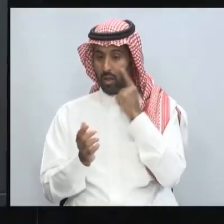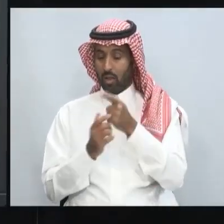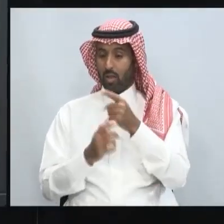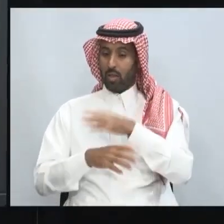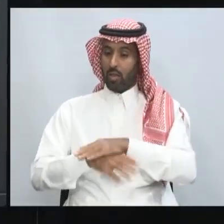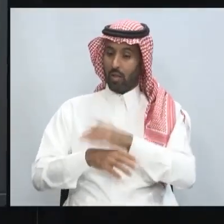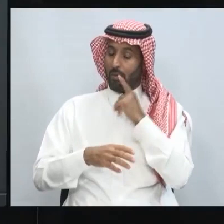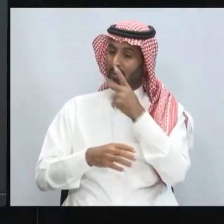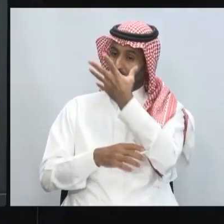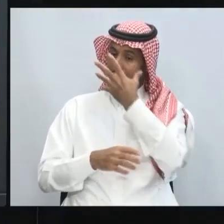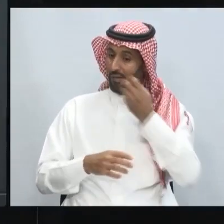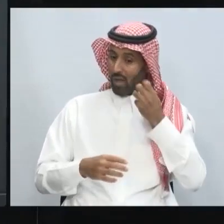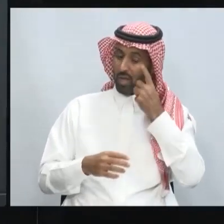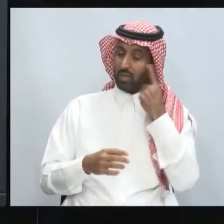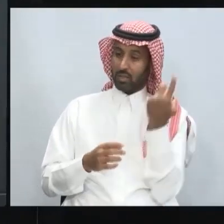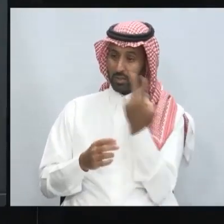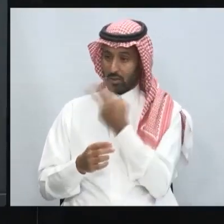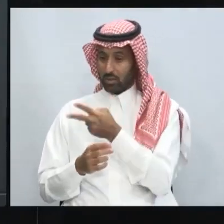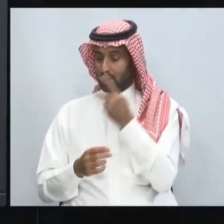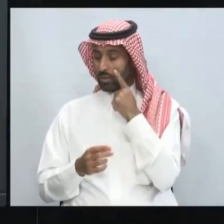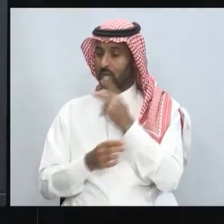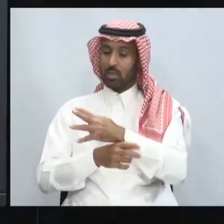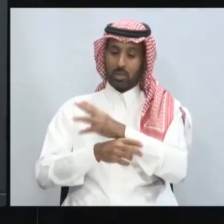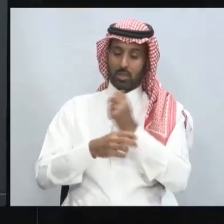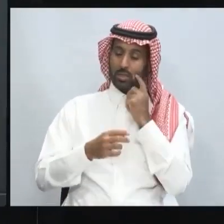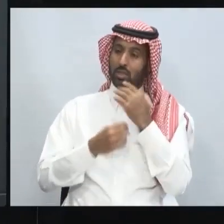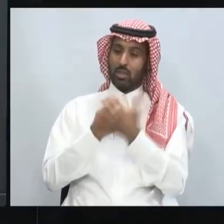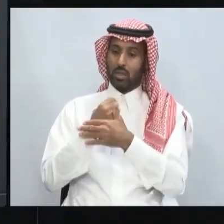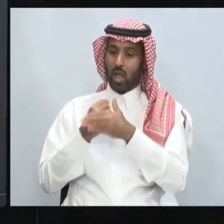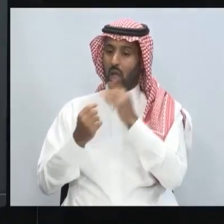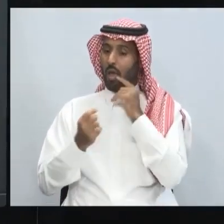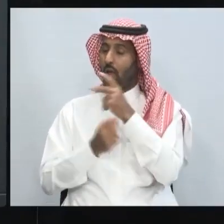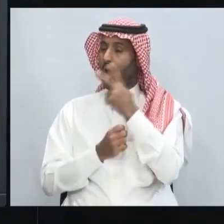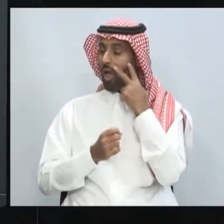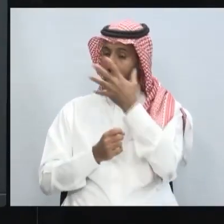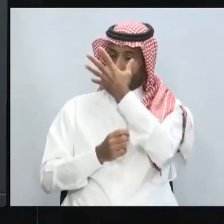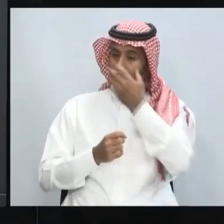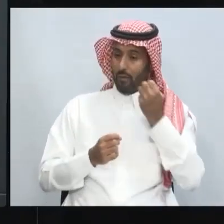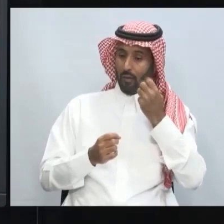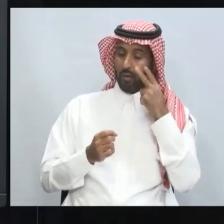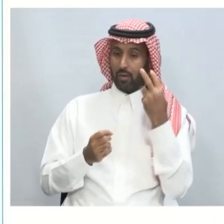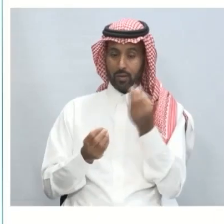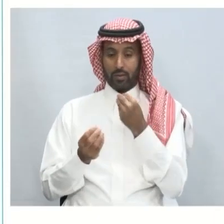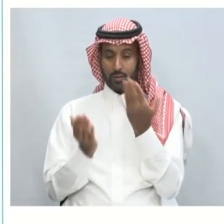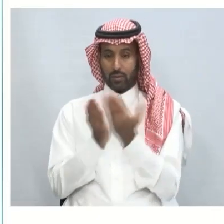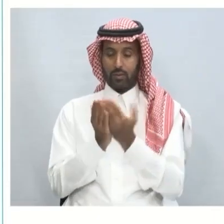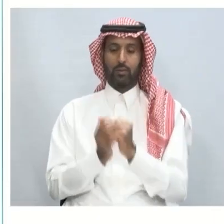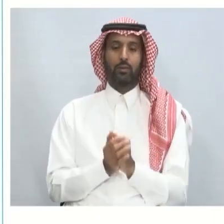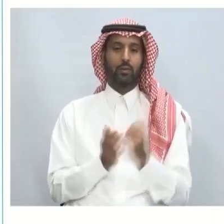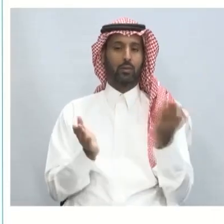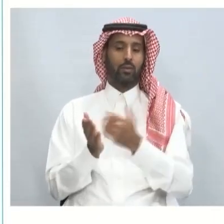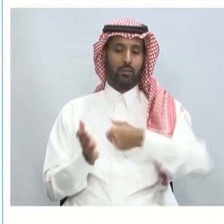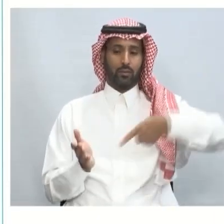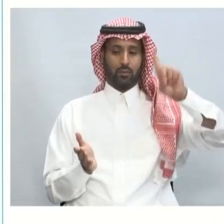of animals. So C is someone who is involved with animals, with the study of animals, of course.